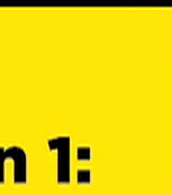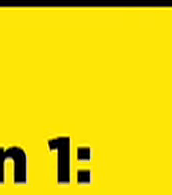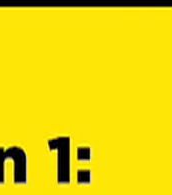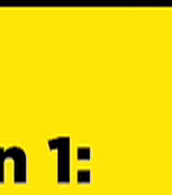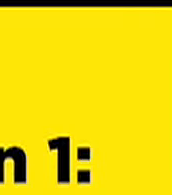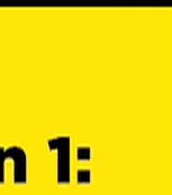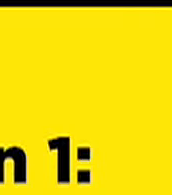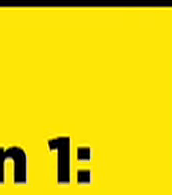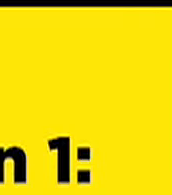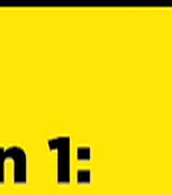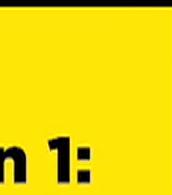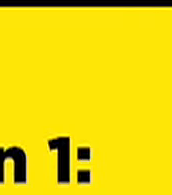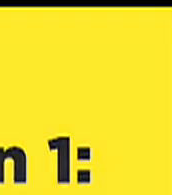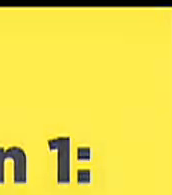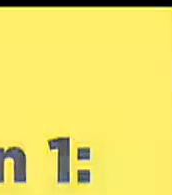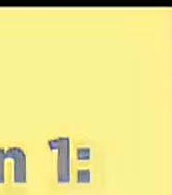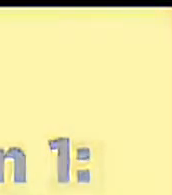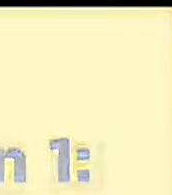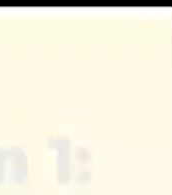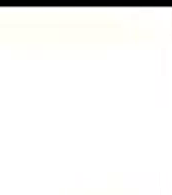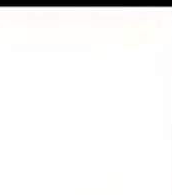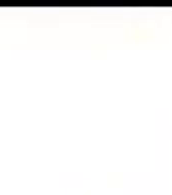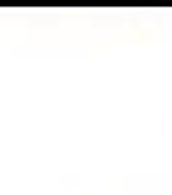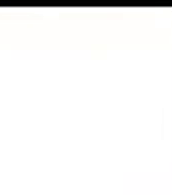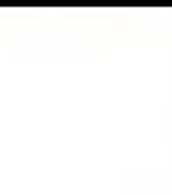and Directions.